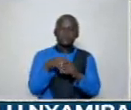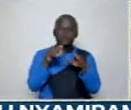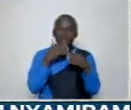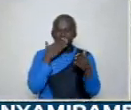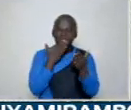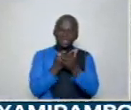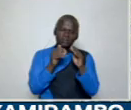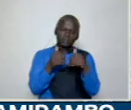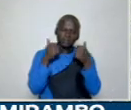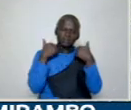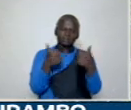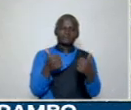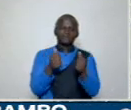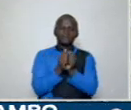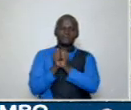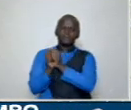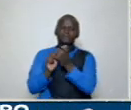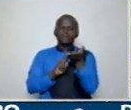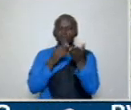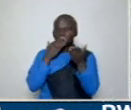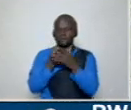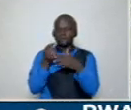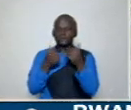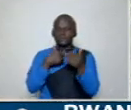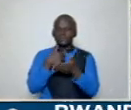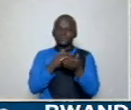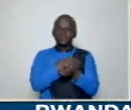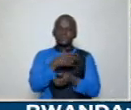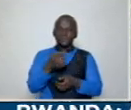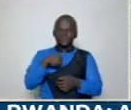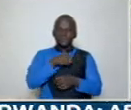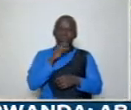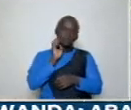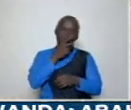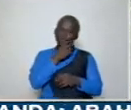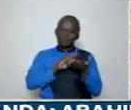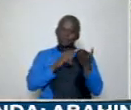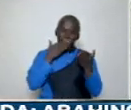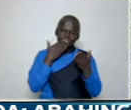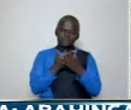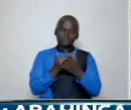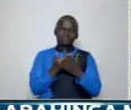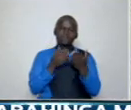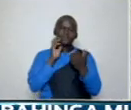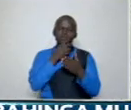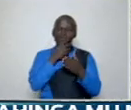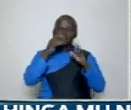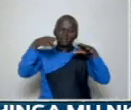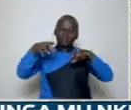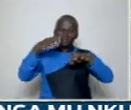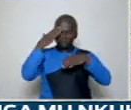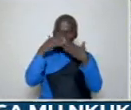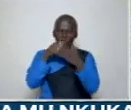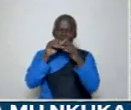neza no kuba tukoresha neza ibyo dufite umutungo kamwe dufite niba ari amazi tuyakoresha neza no kufata n'amazi y'imvura byose kugira